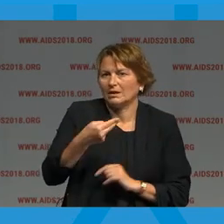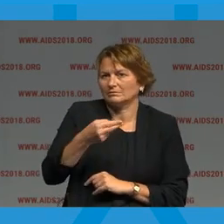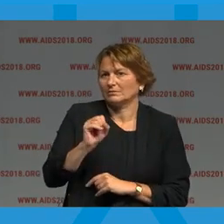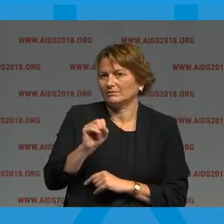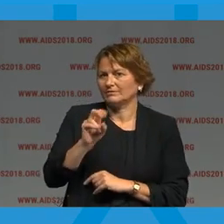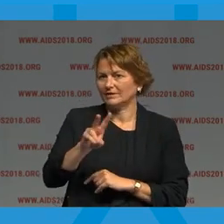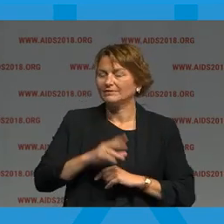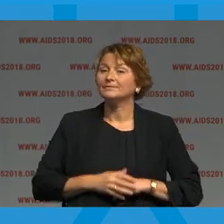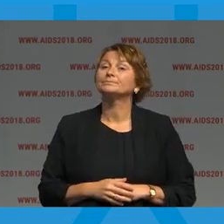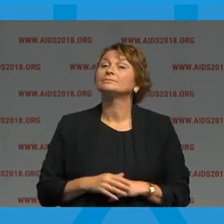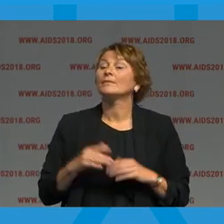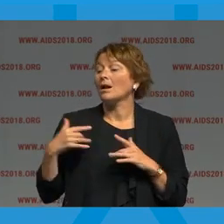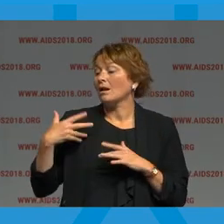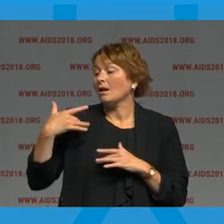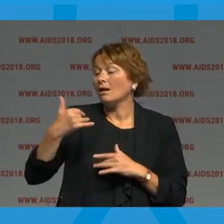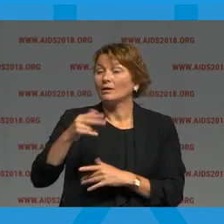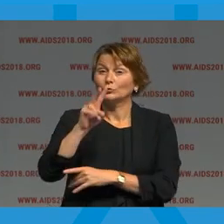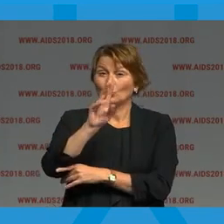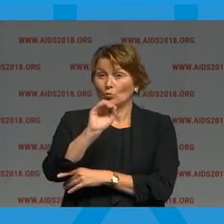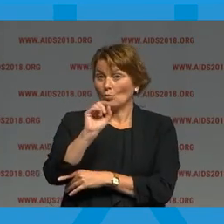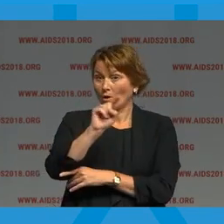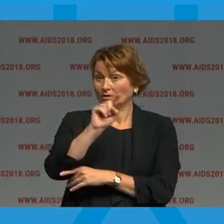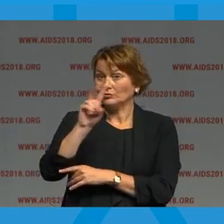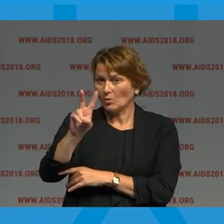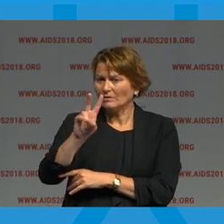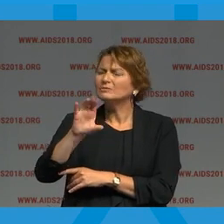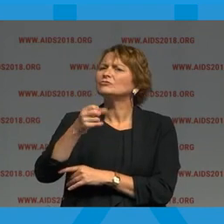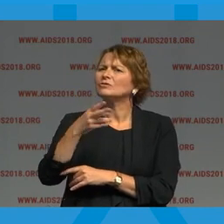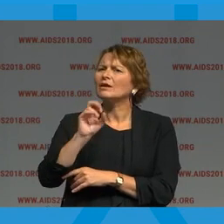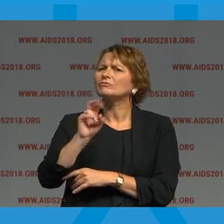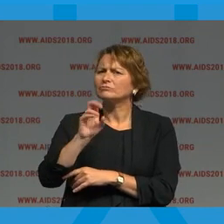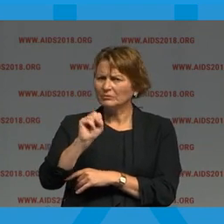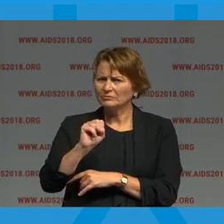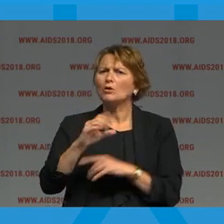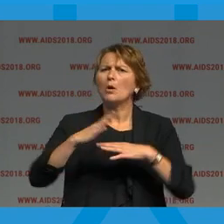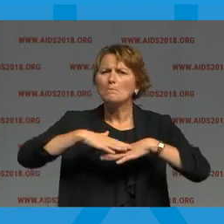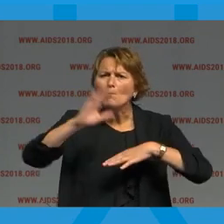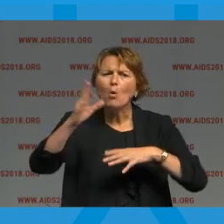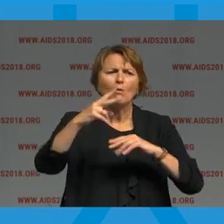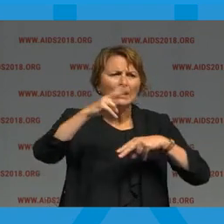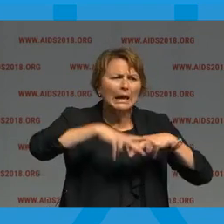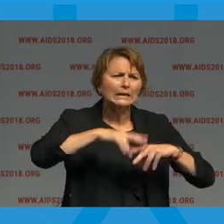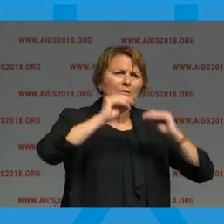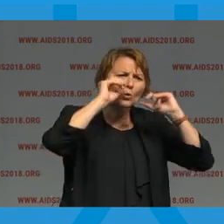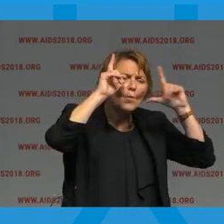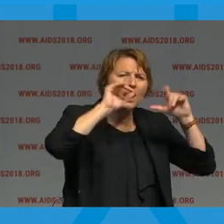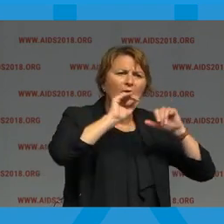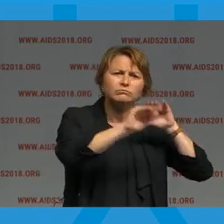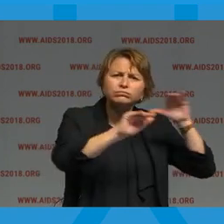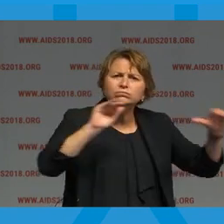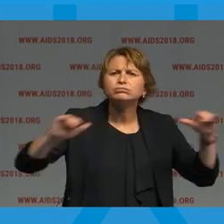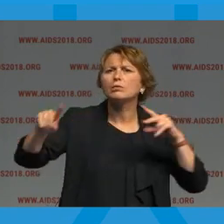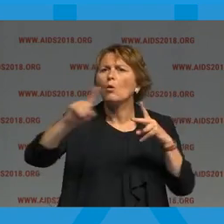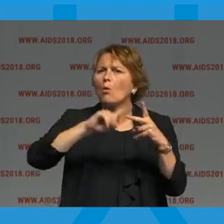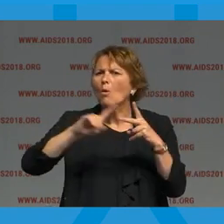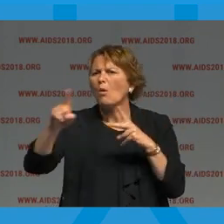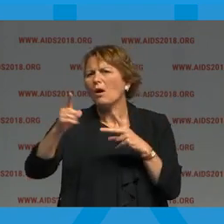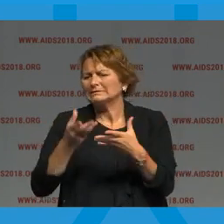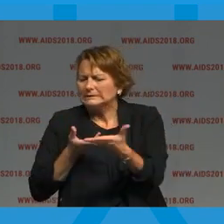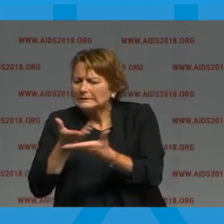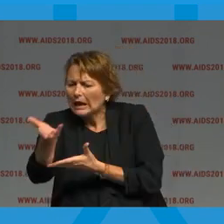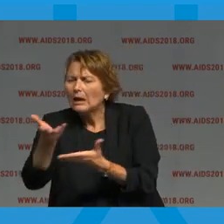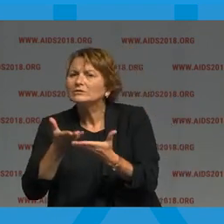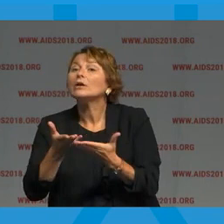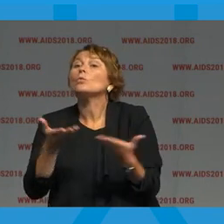Since 2012, Chevron has partnered with PACT to increase AIDS awareness, testing, and counseling across Nigeria's Bayelsa state. More